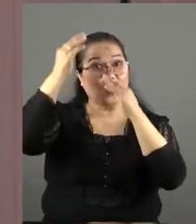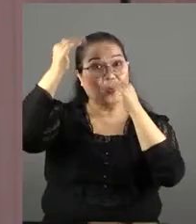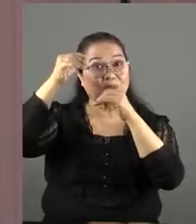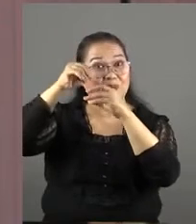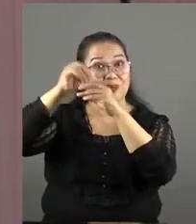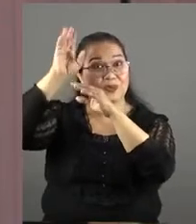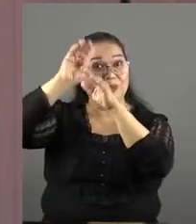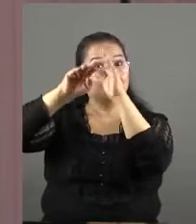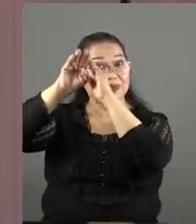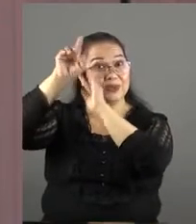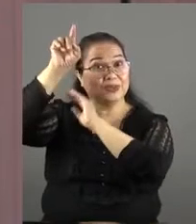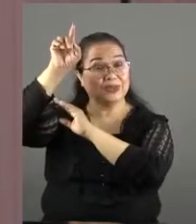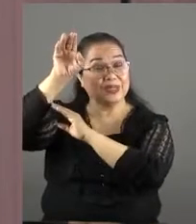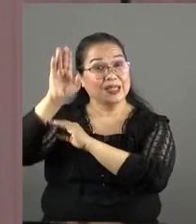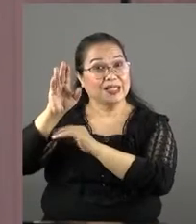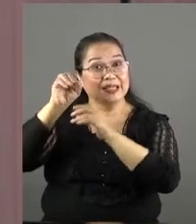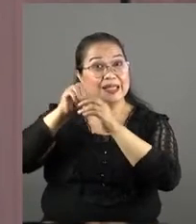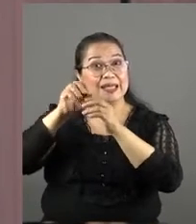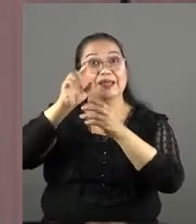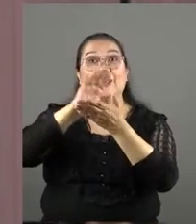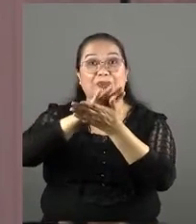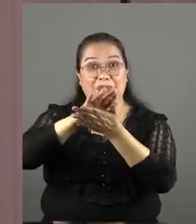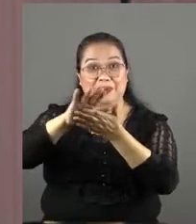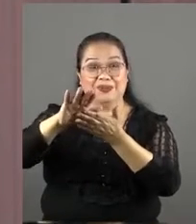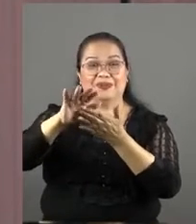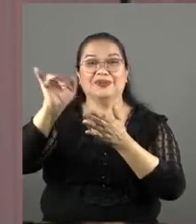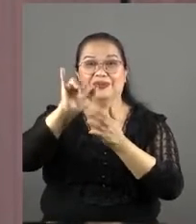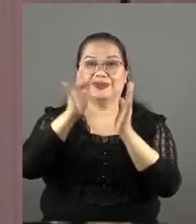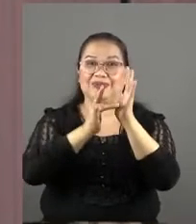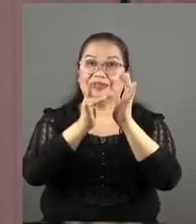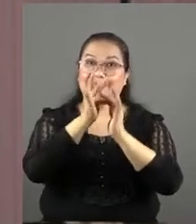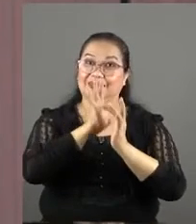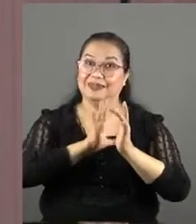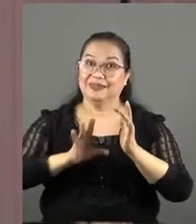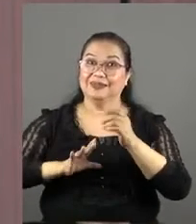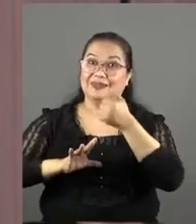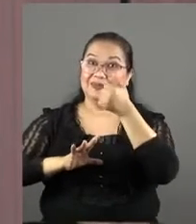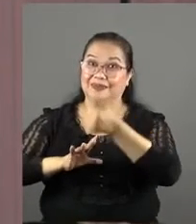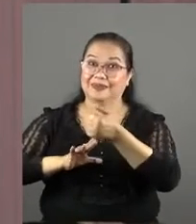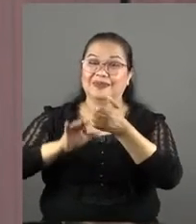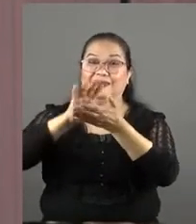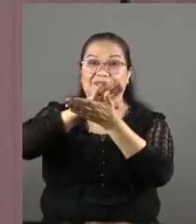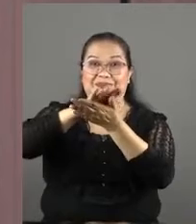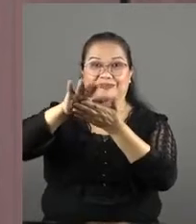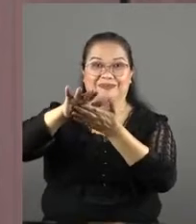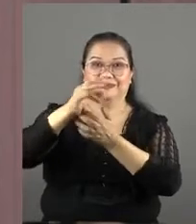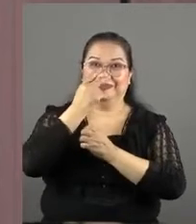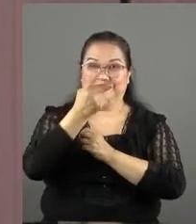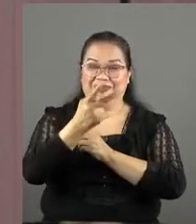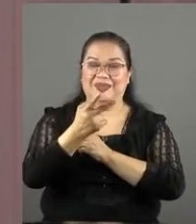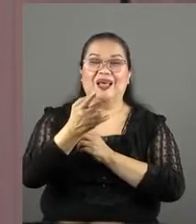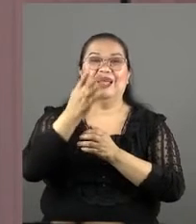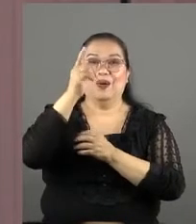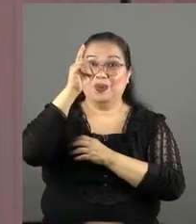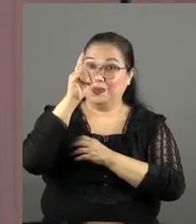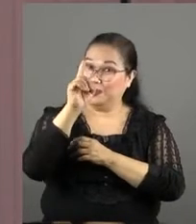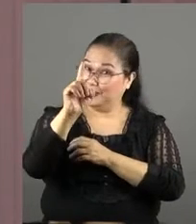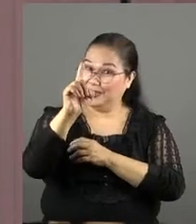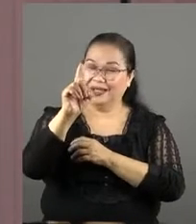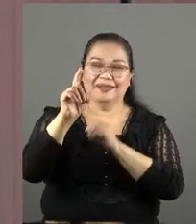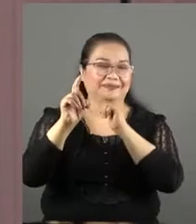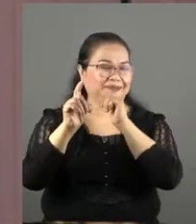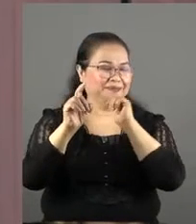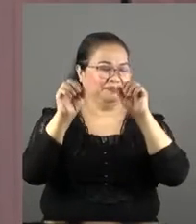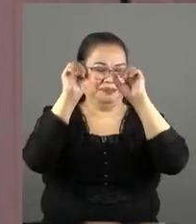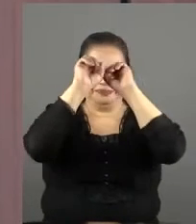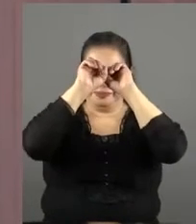Him purifies himself, as Christ Himself is pure. You see, friends, someone not